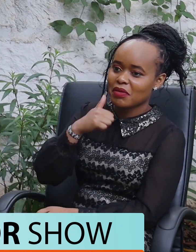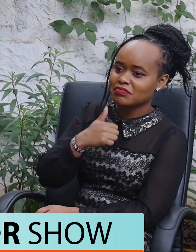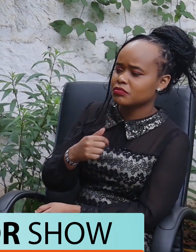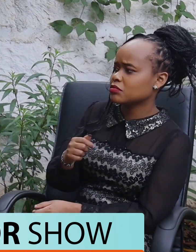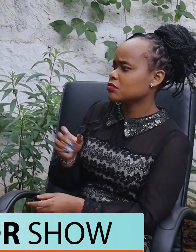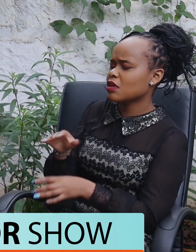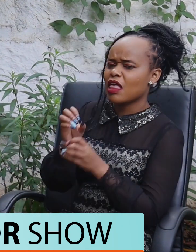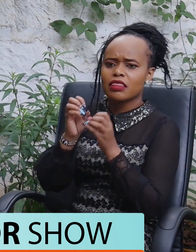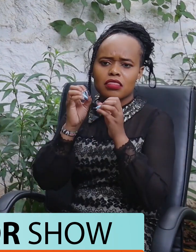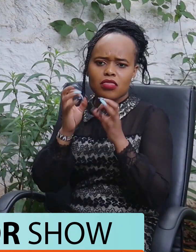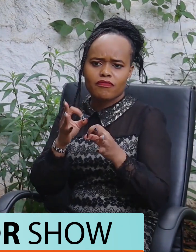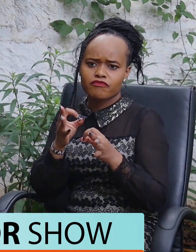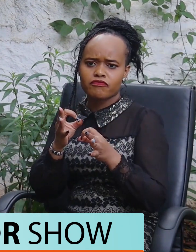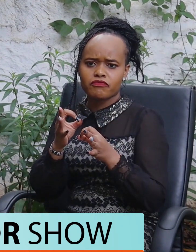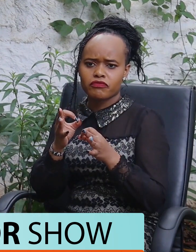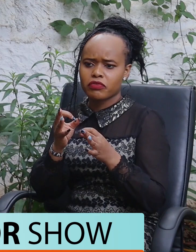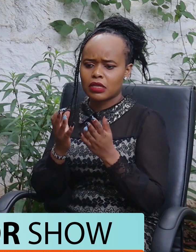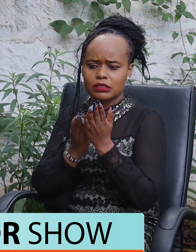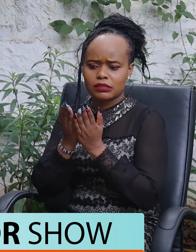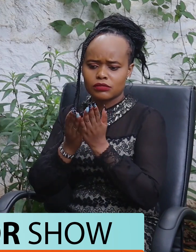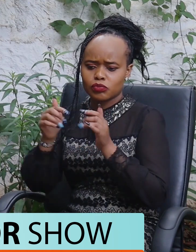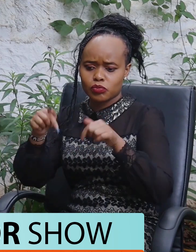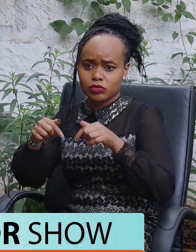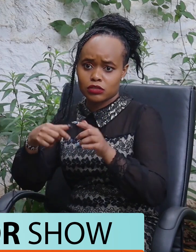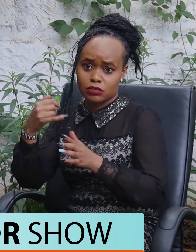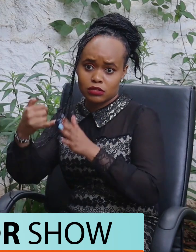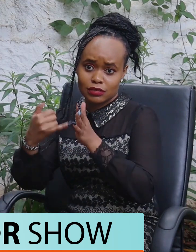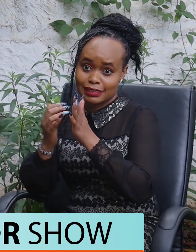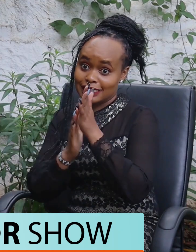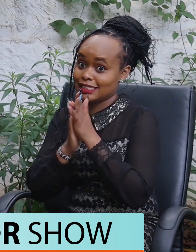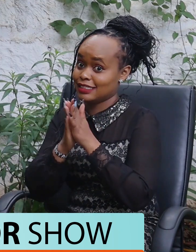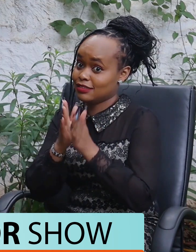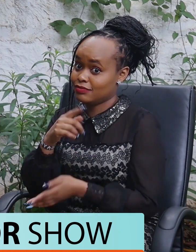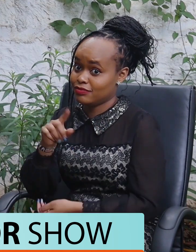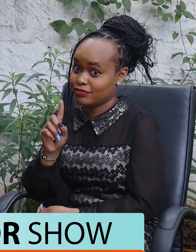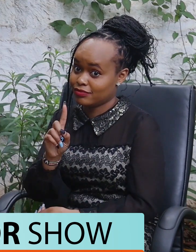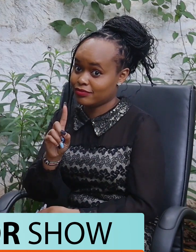Wow, that is super nice. What if,